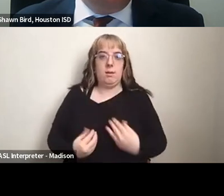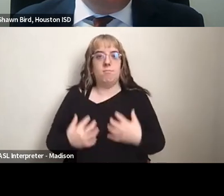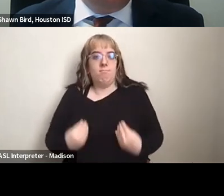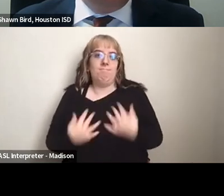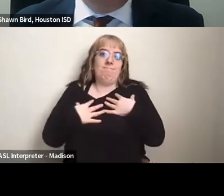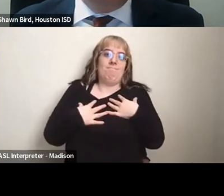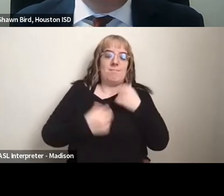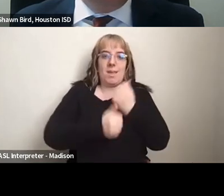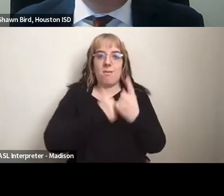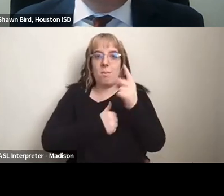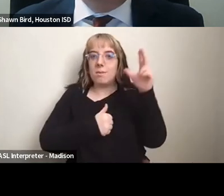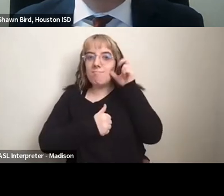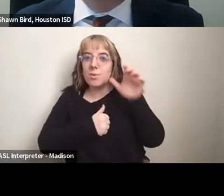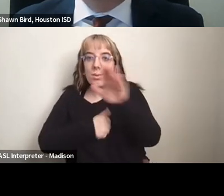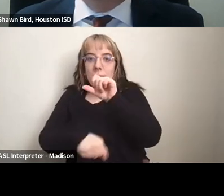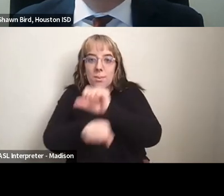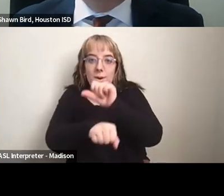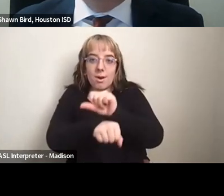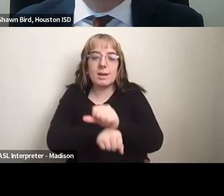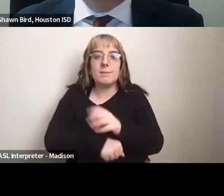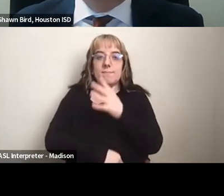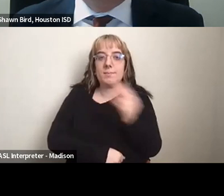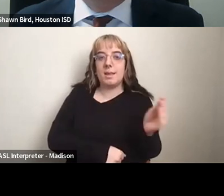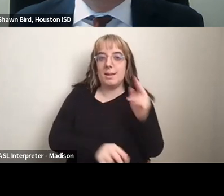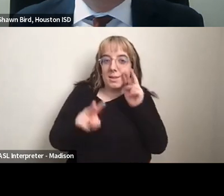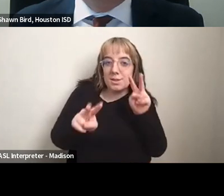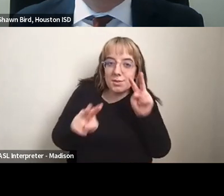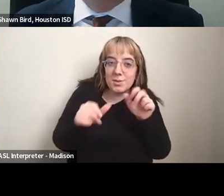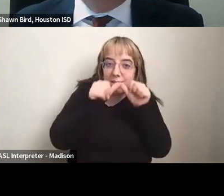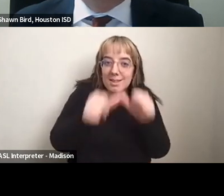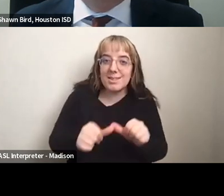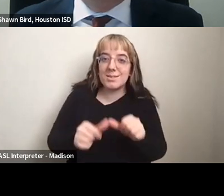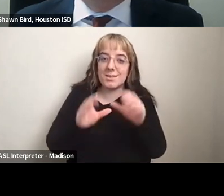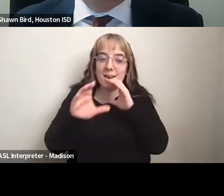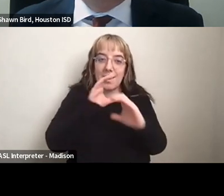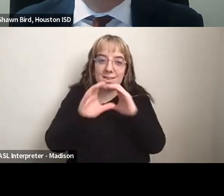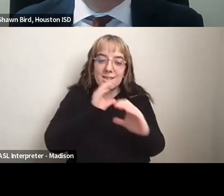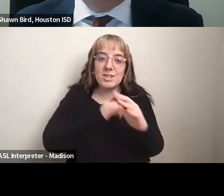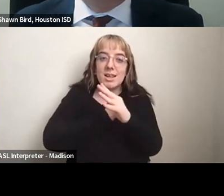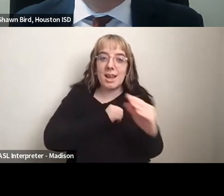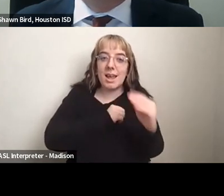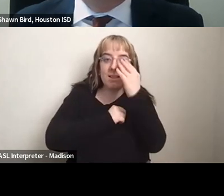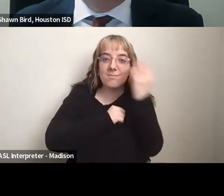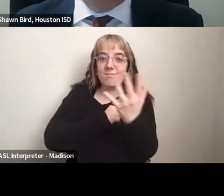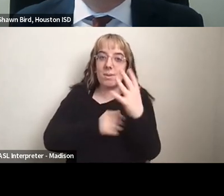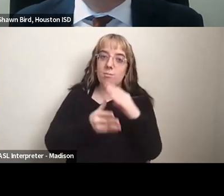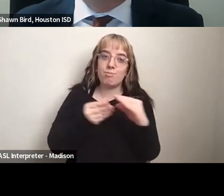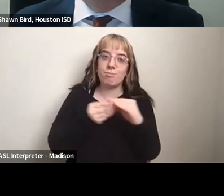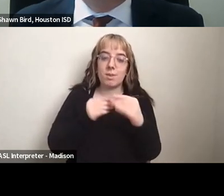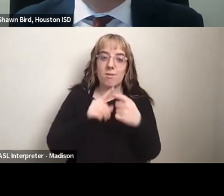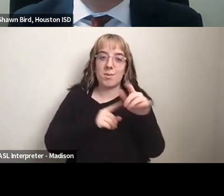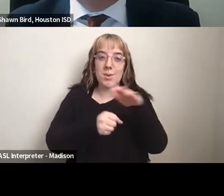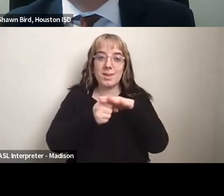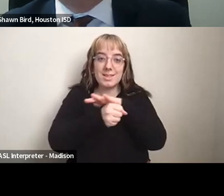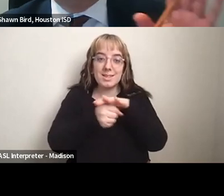everyone to hear what you all are doing, and look forward to continuing the conversation and telling the great stories that are coming out of your district.